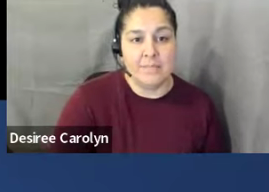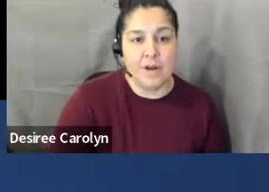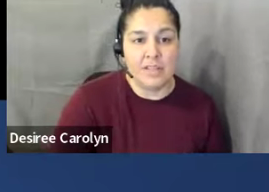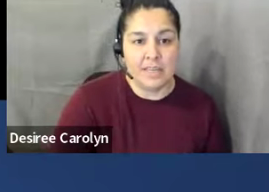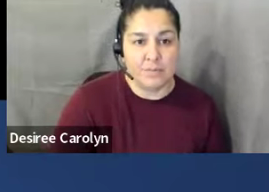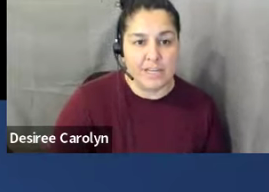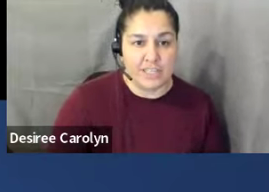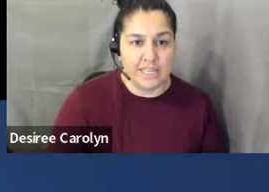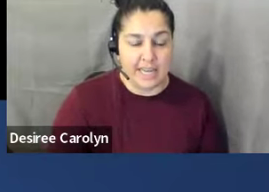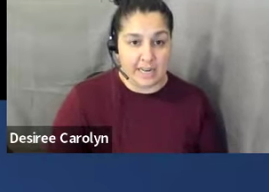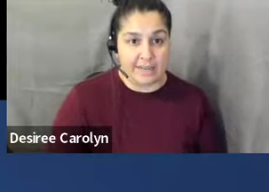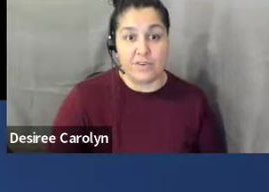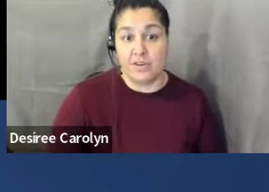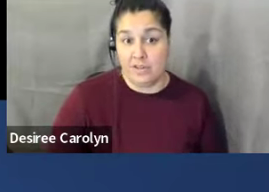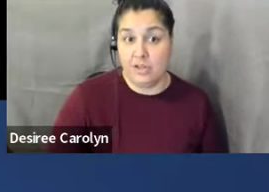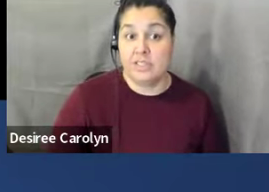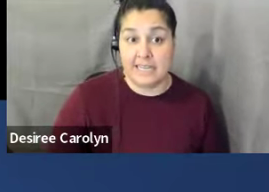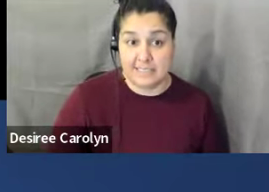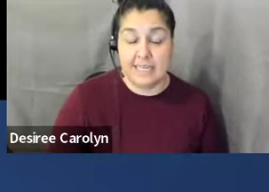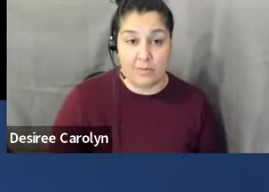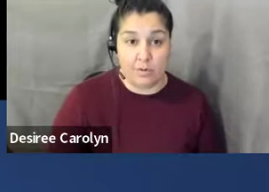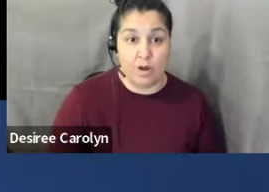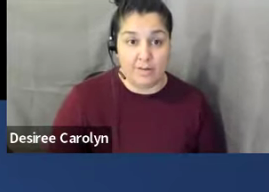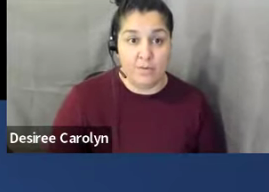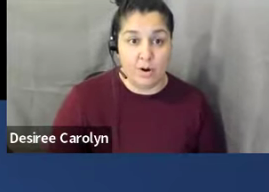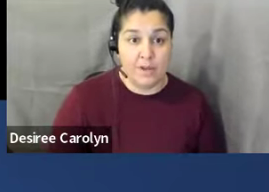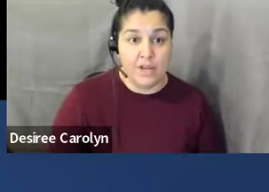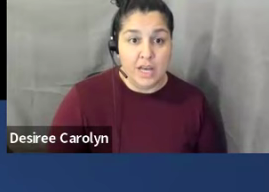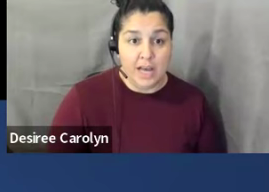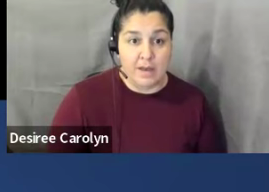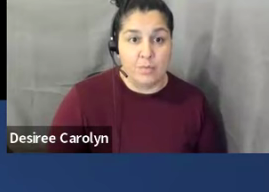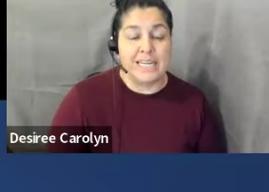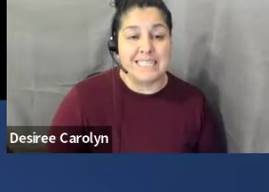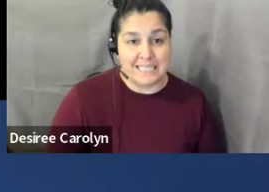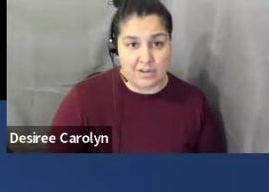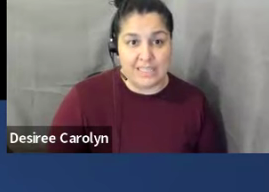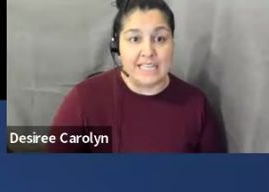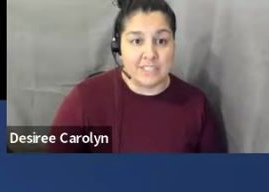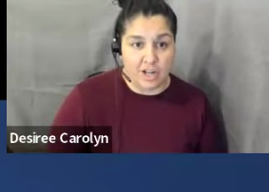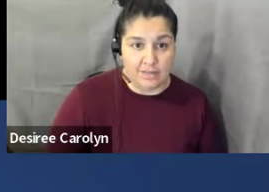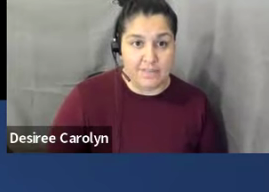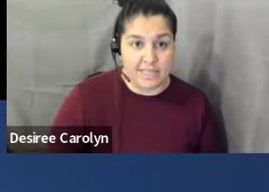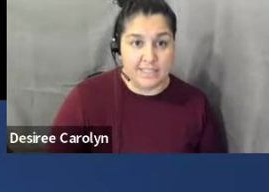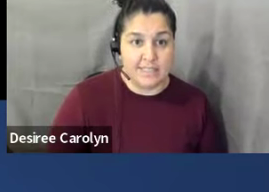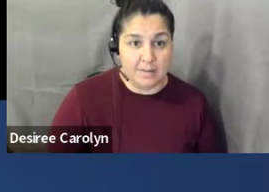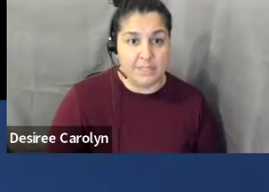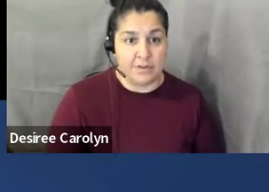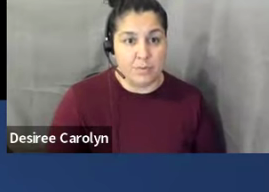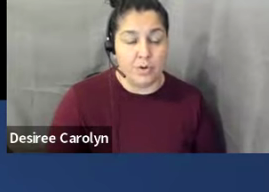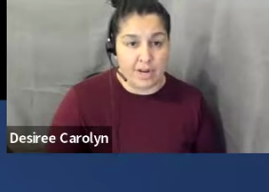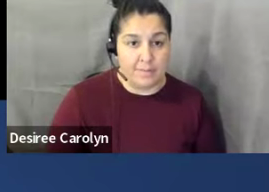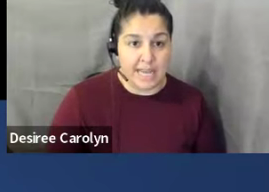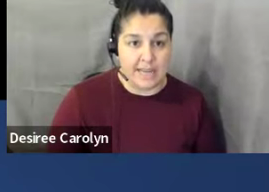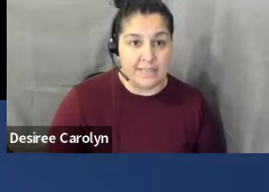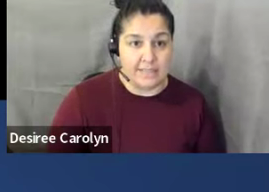things, all the information that, like, for text to 911 form, we're going to send out links to all of these